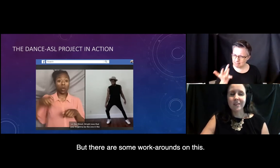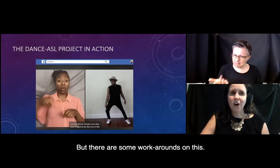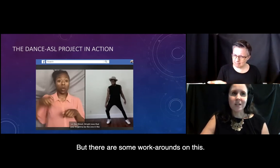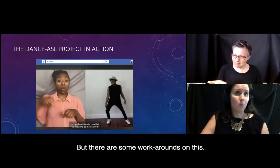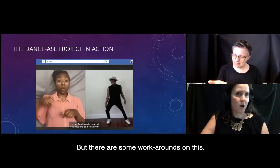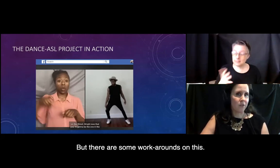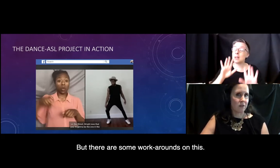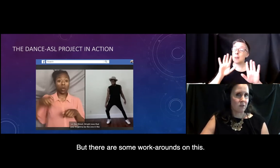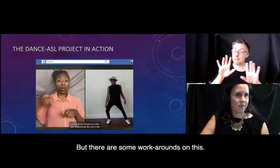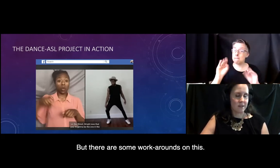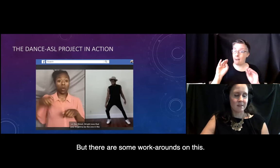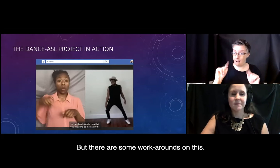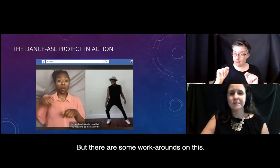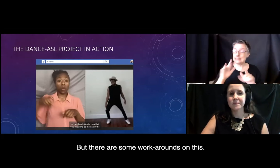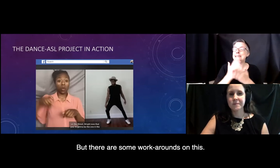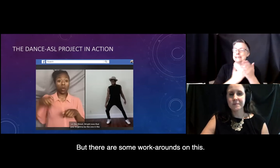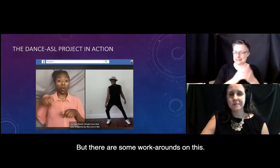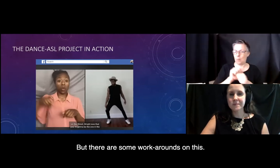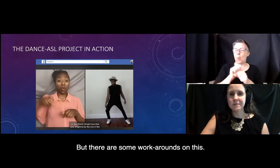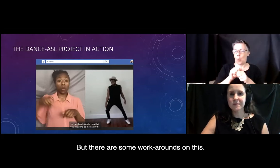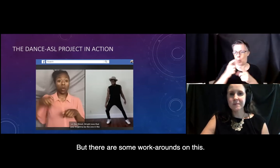But there are some workarounds on this.